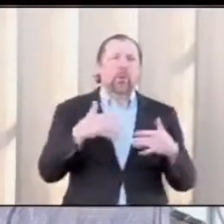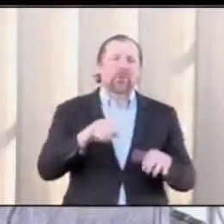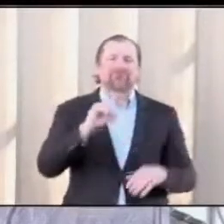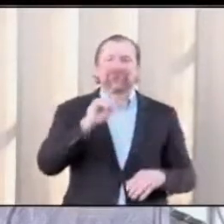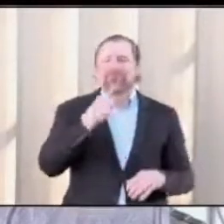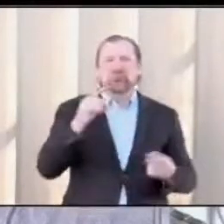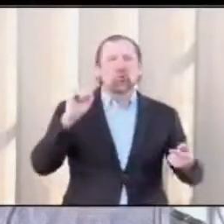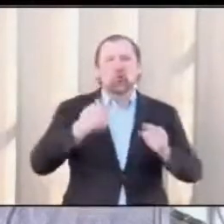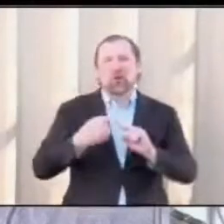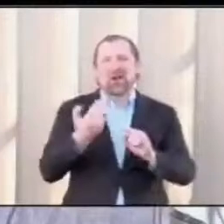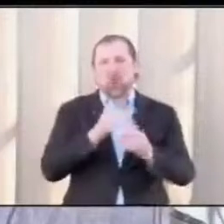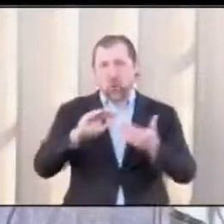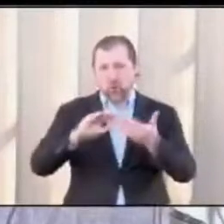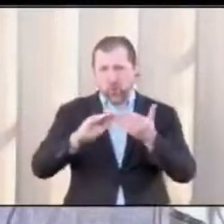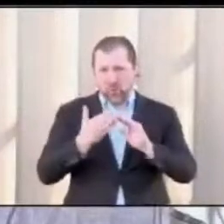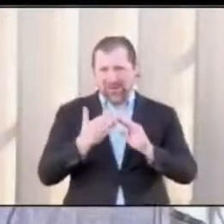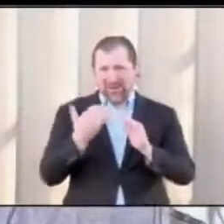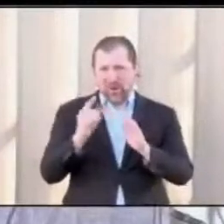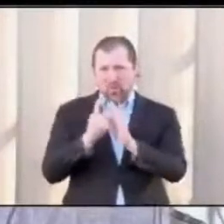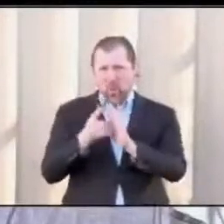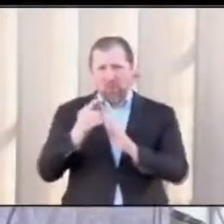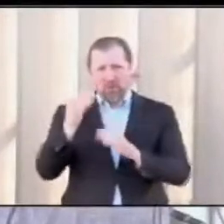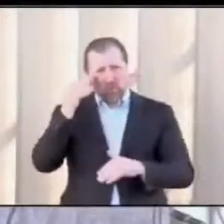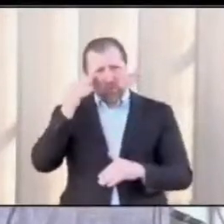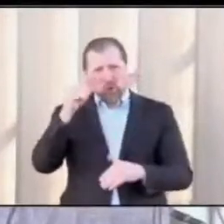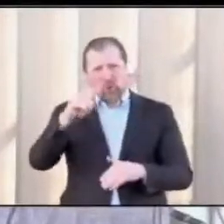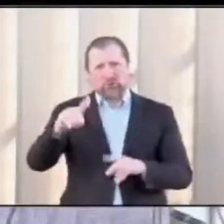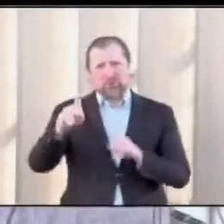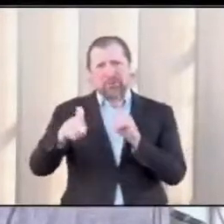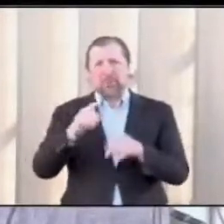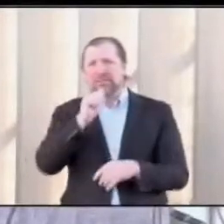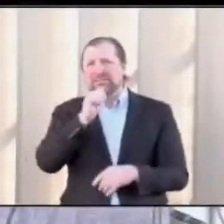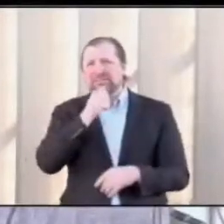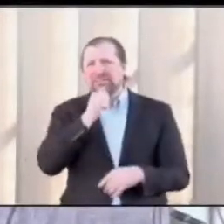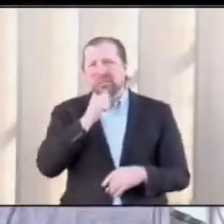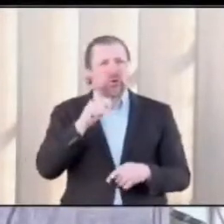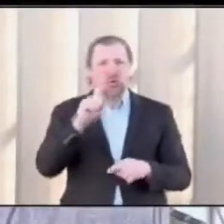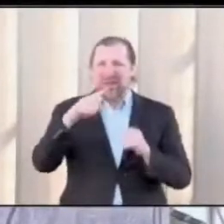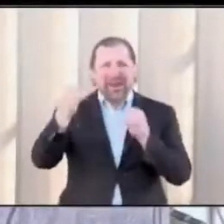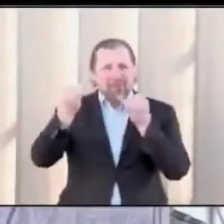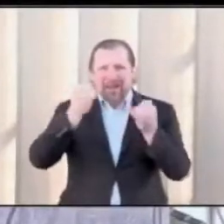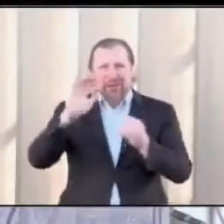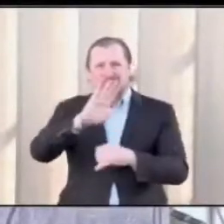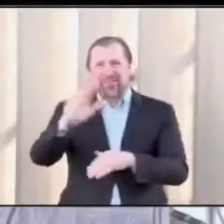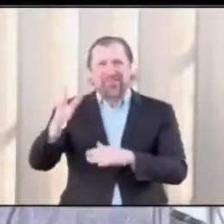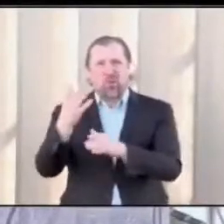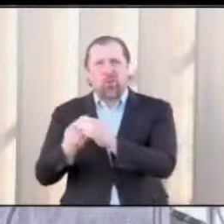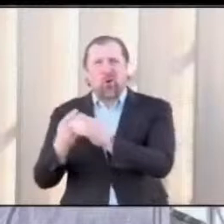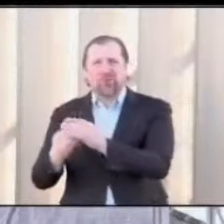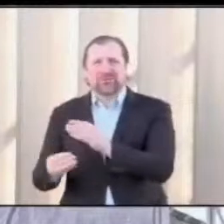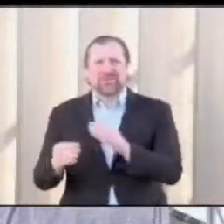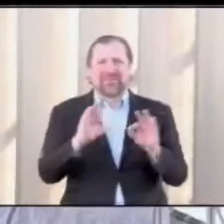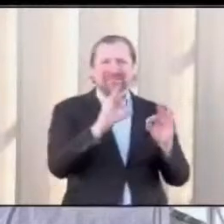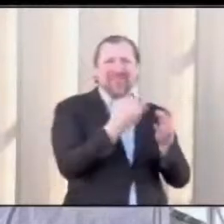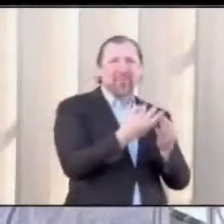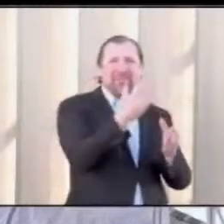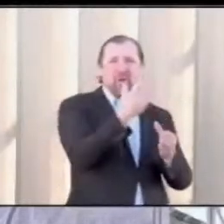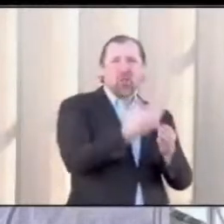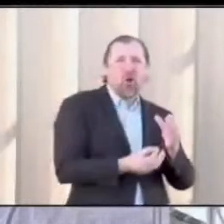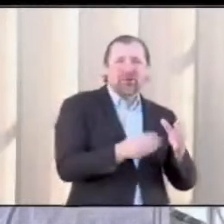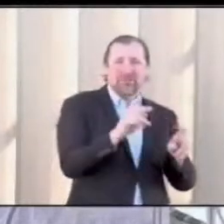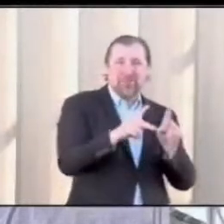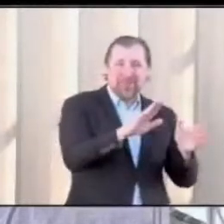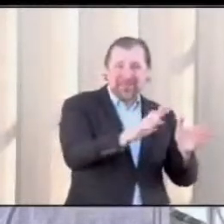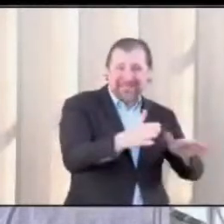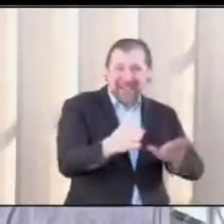on our community. I want to take a moment to acknowledge those who have suffered unimaginable losses. To the families who've lost loved ones and to